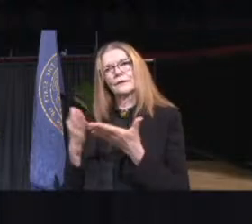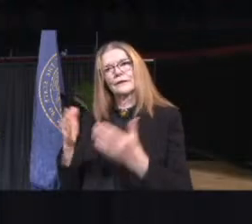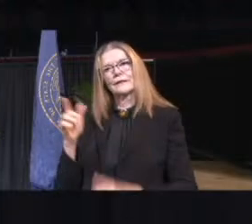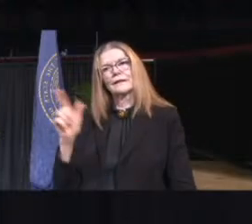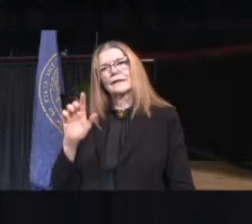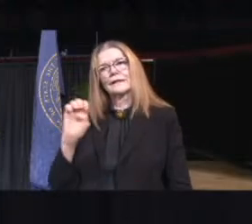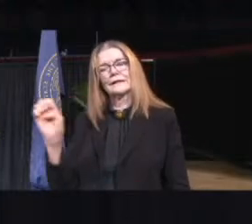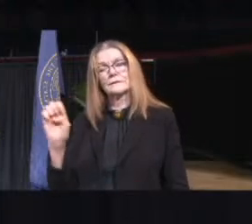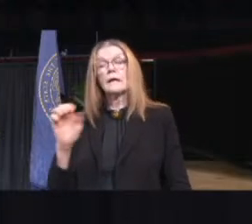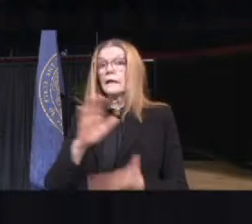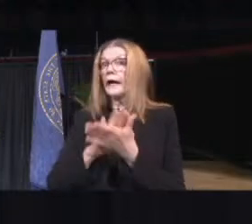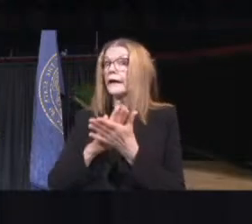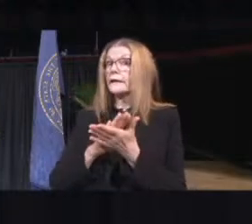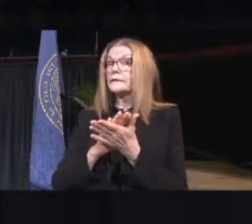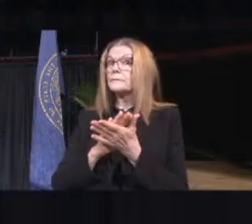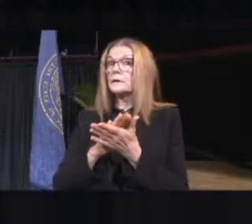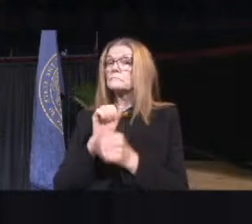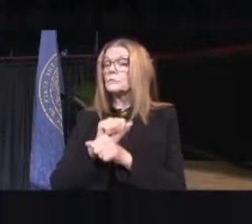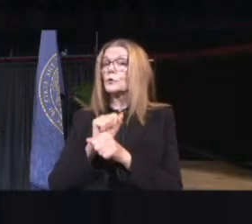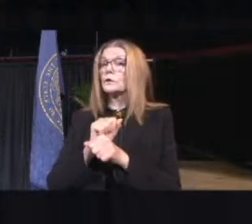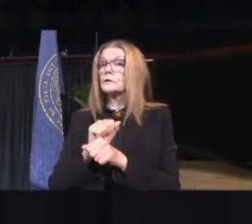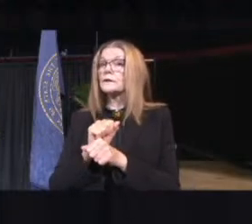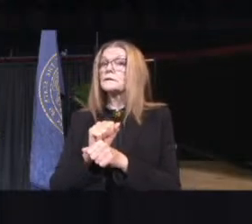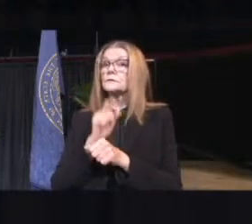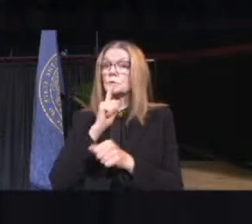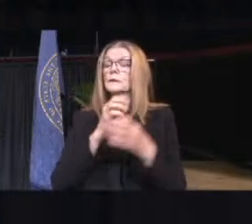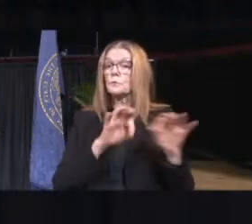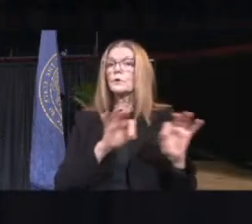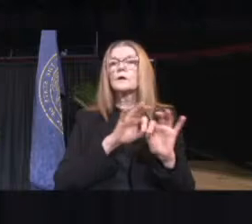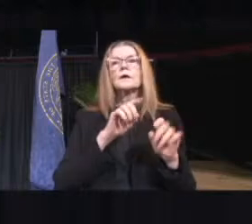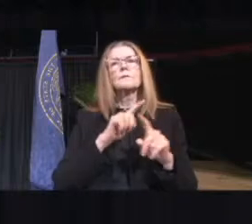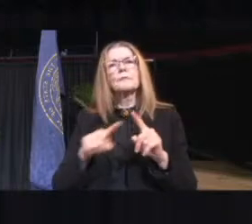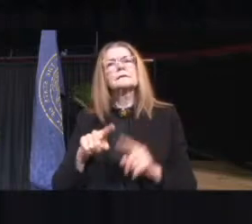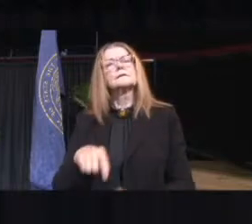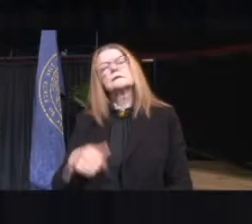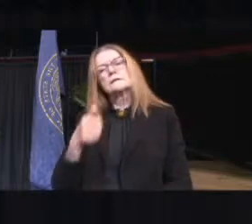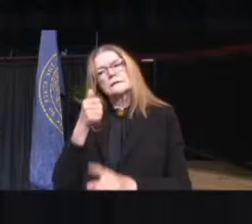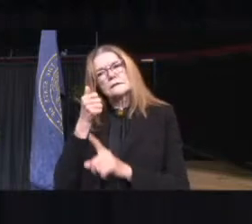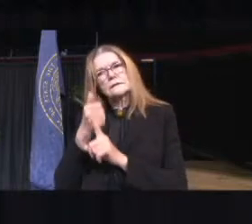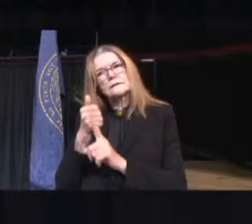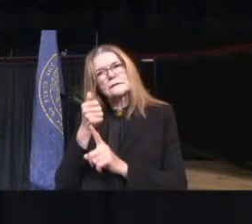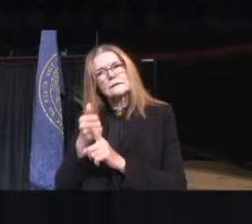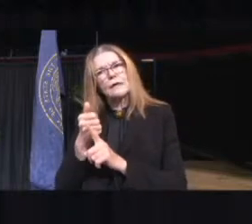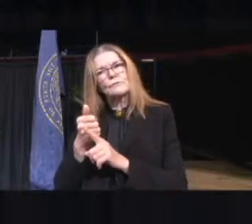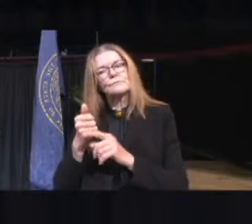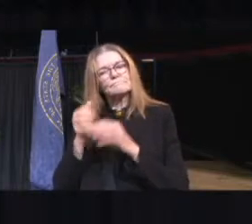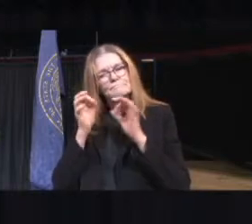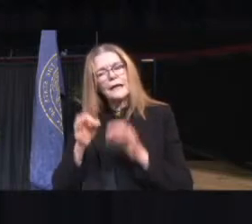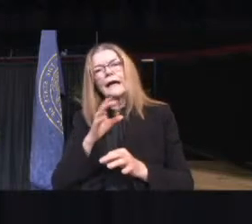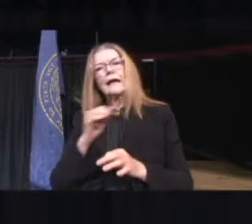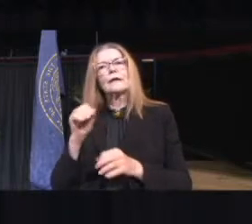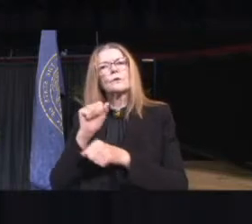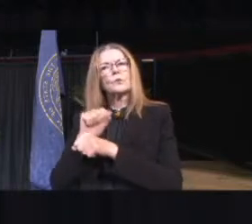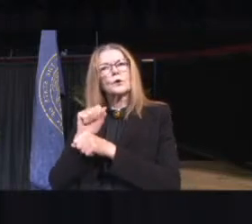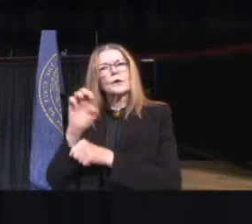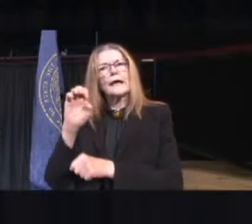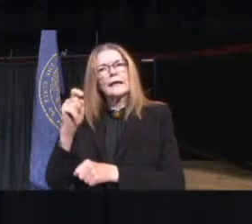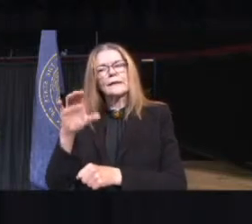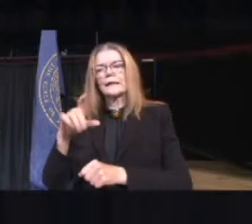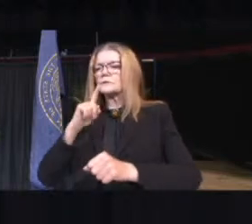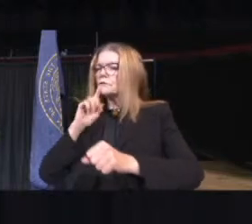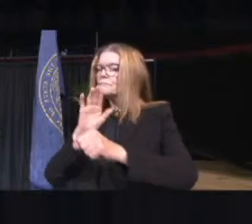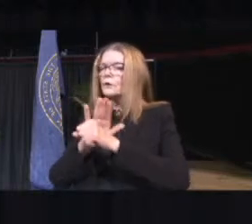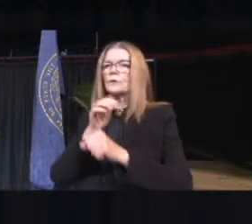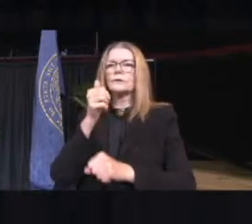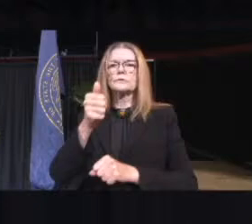been, self-discipline and work ethic are necessary beyond the classroom. Devoting yourself to a job, a sport, an activity,